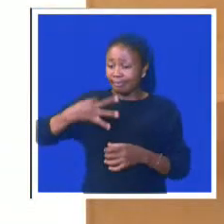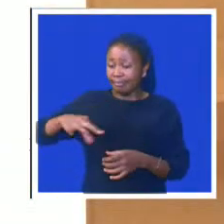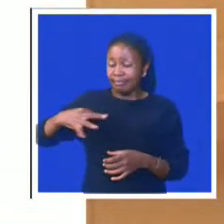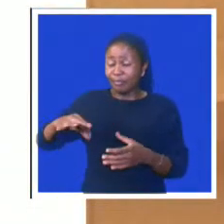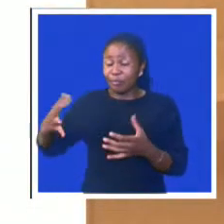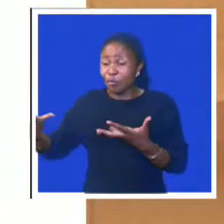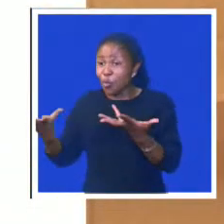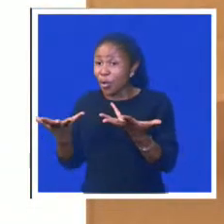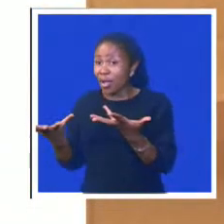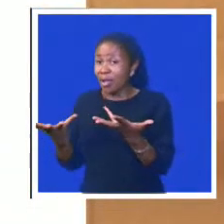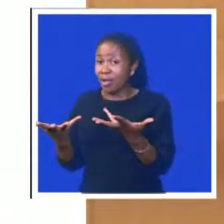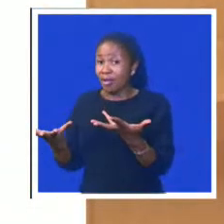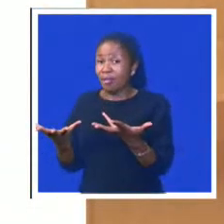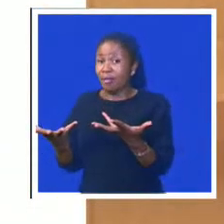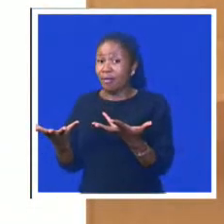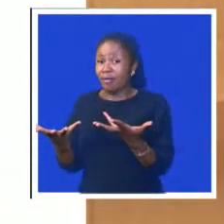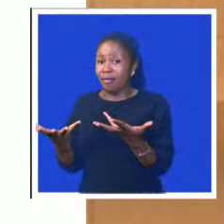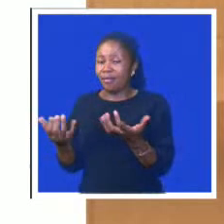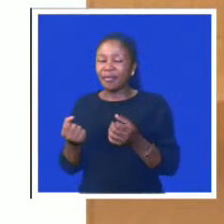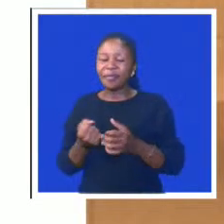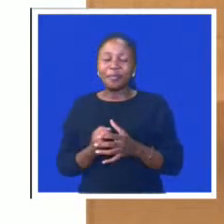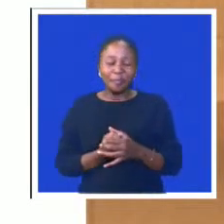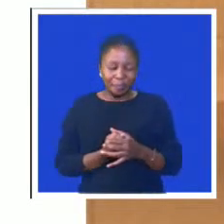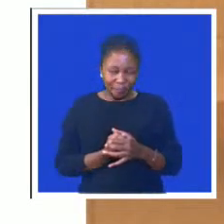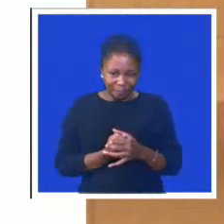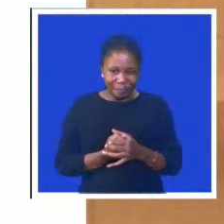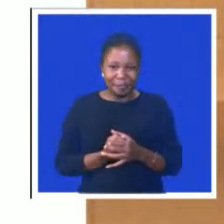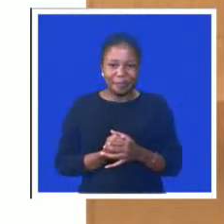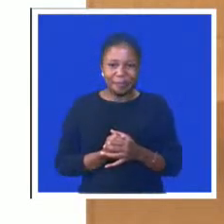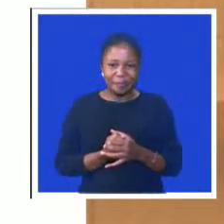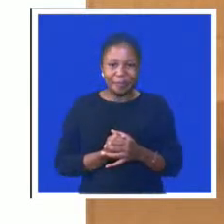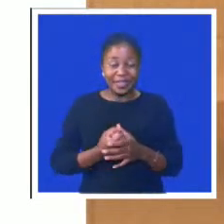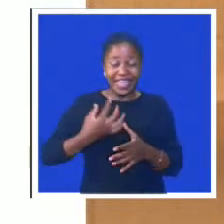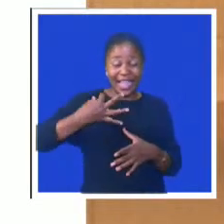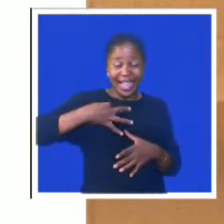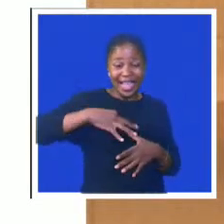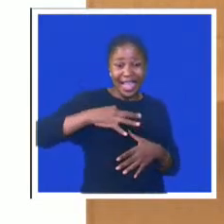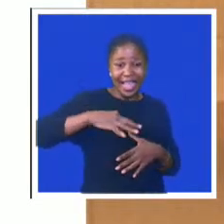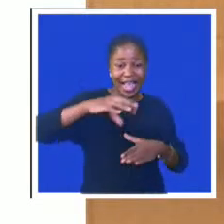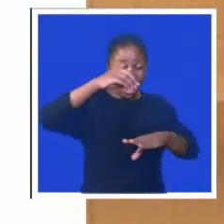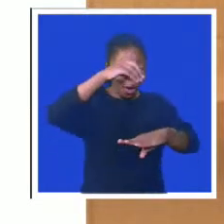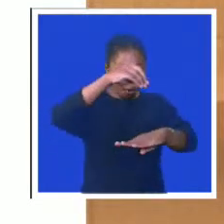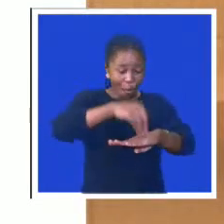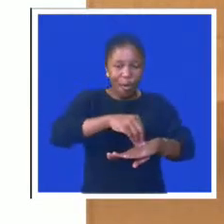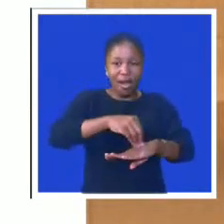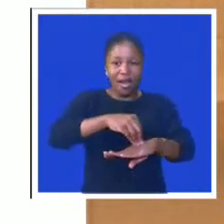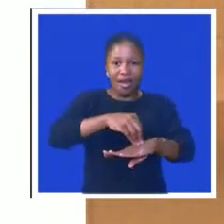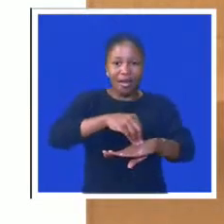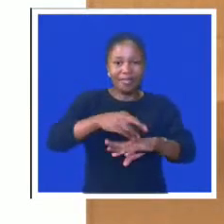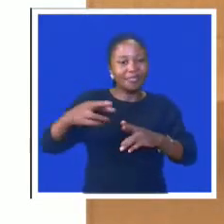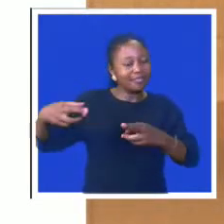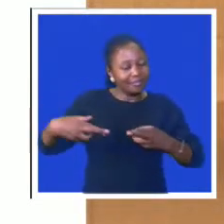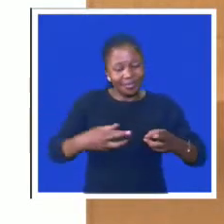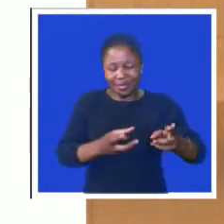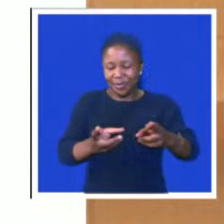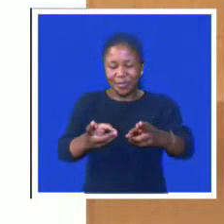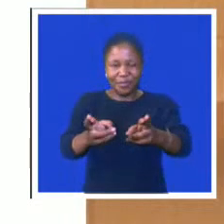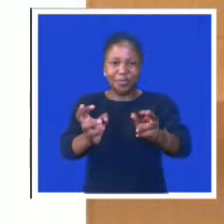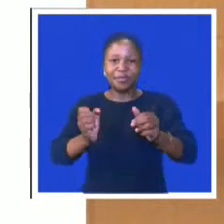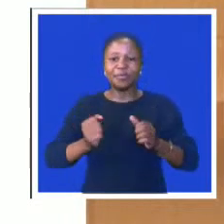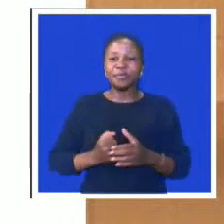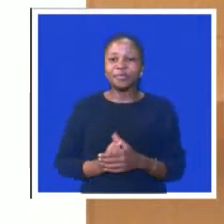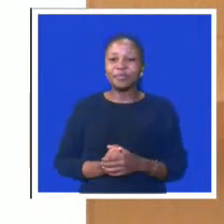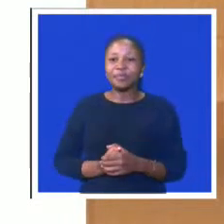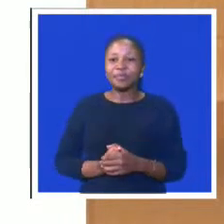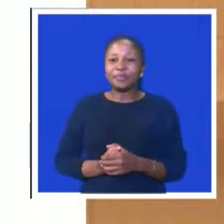That's good. The girl is on the road. And then